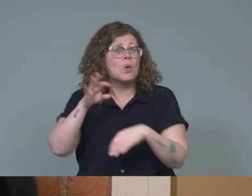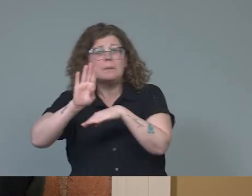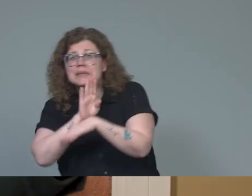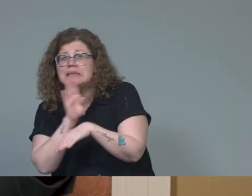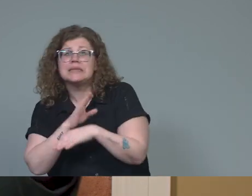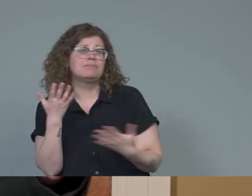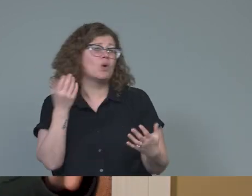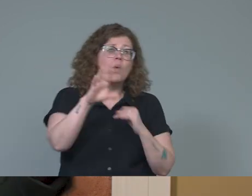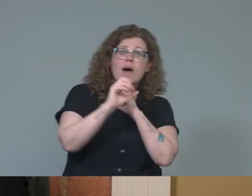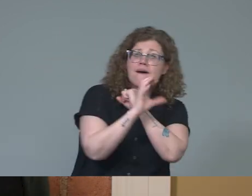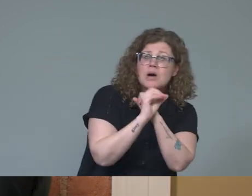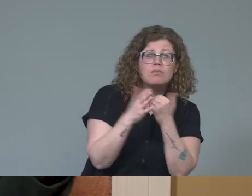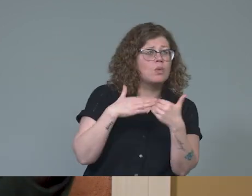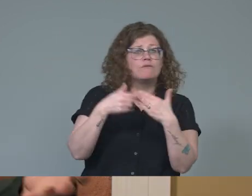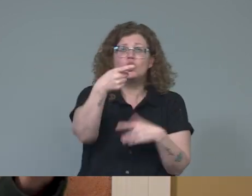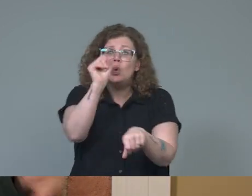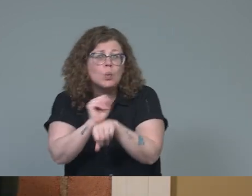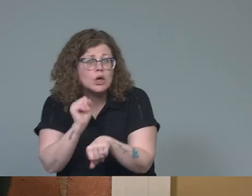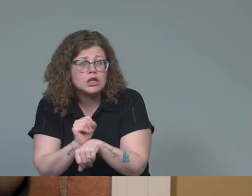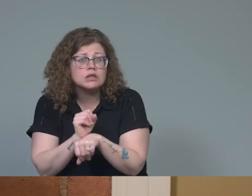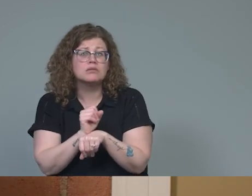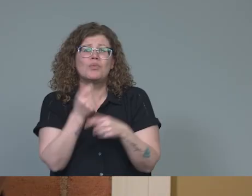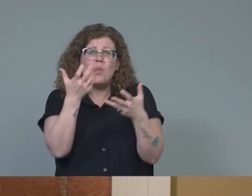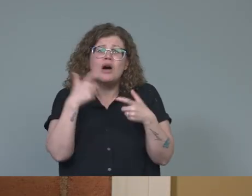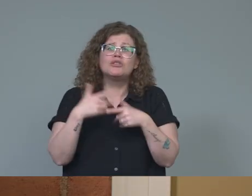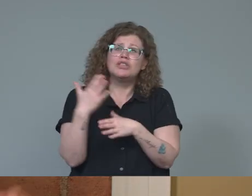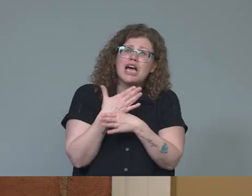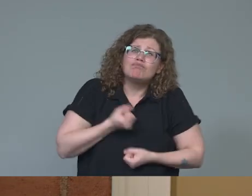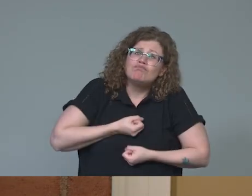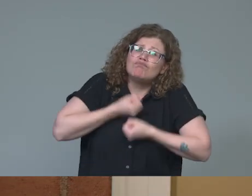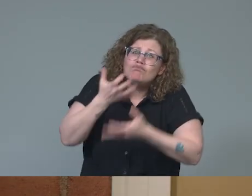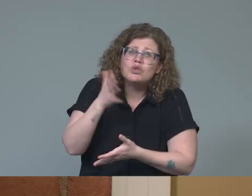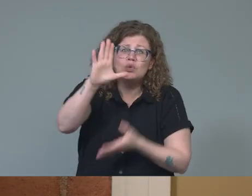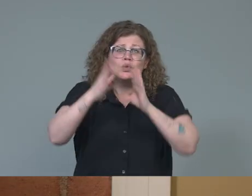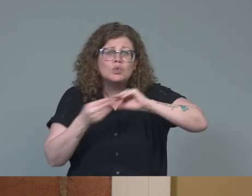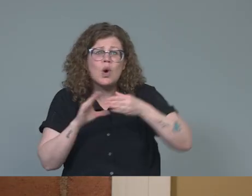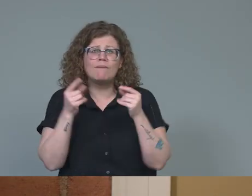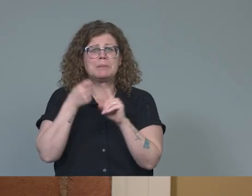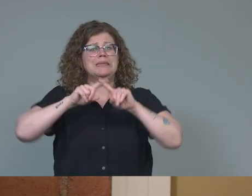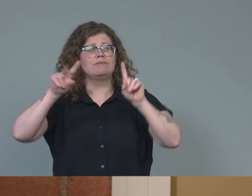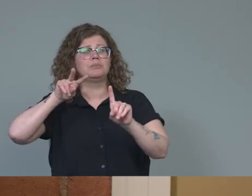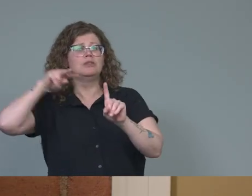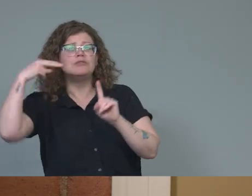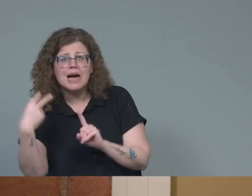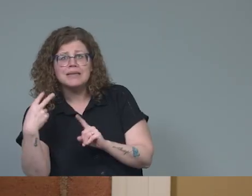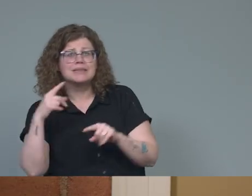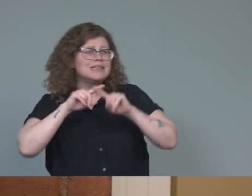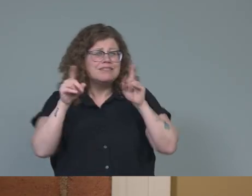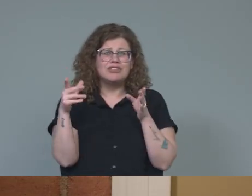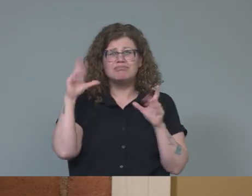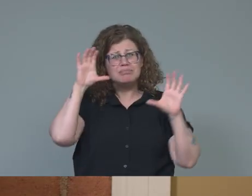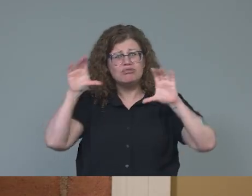stories from different perspectives and from different angles so that there's lots of different versions of how that story is celebrated. As